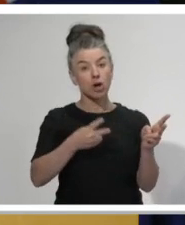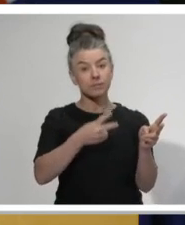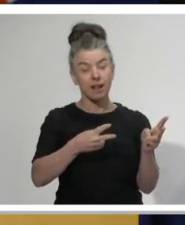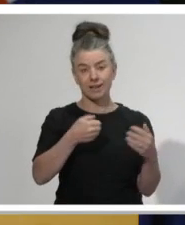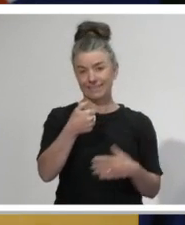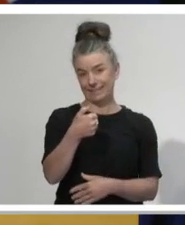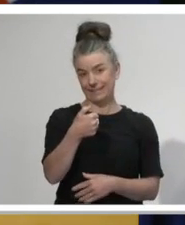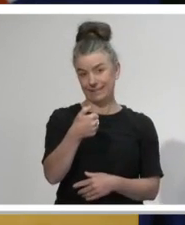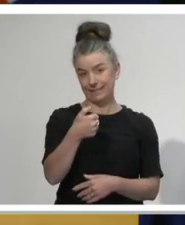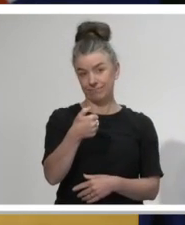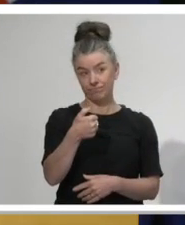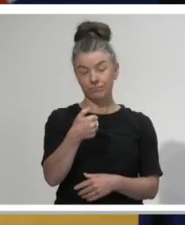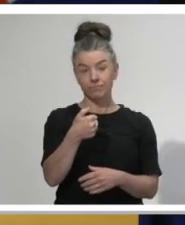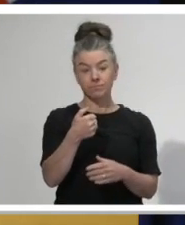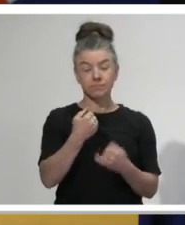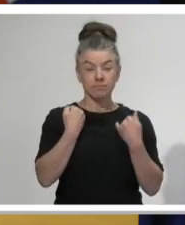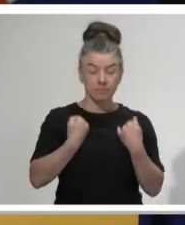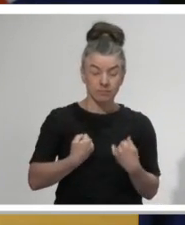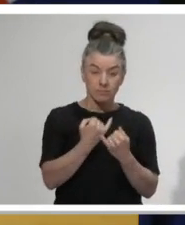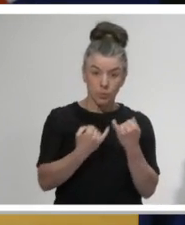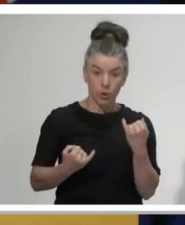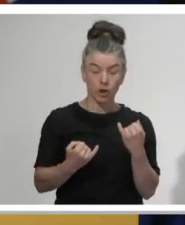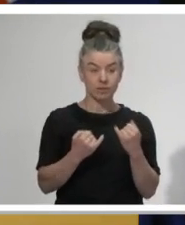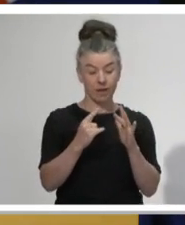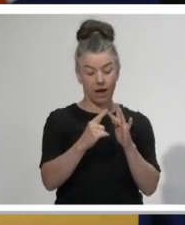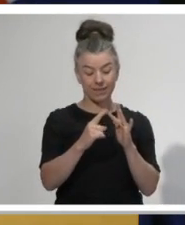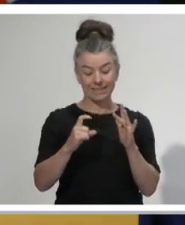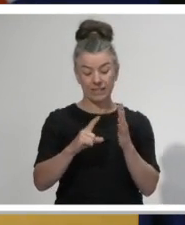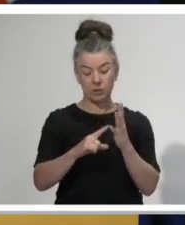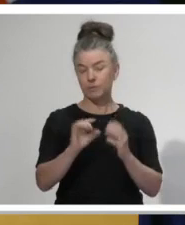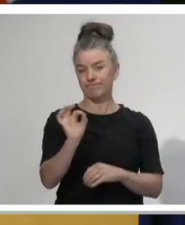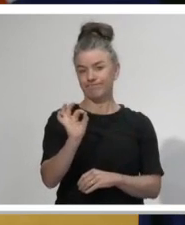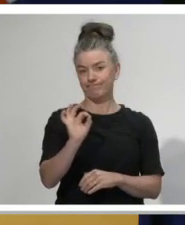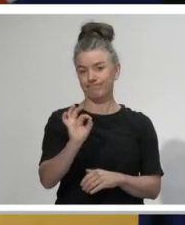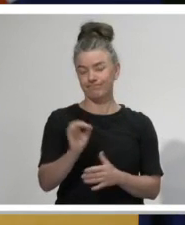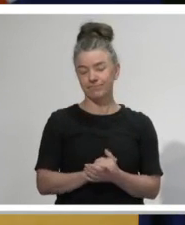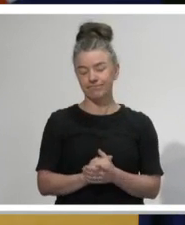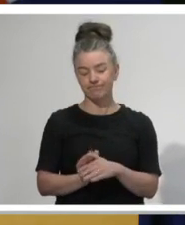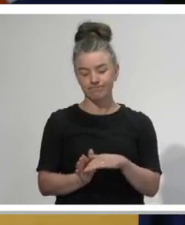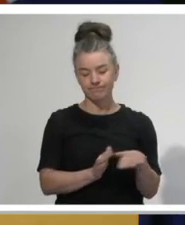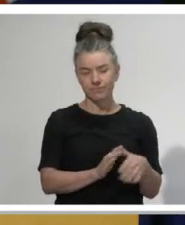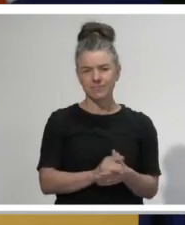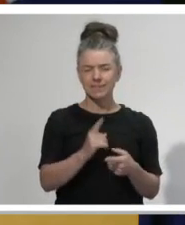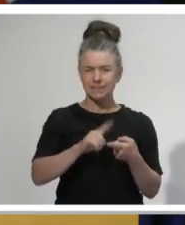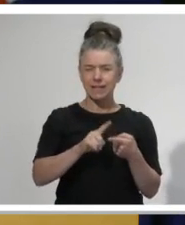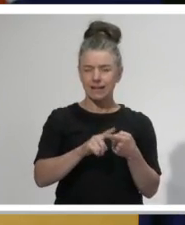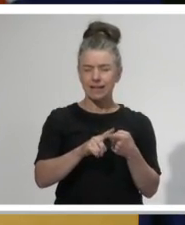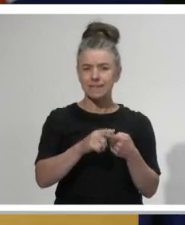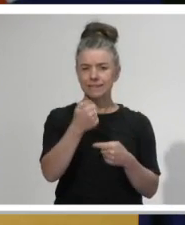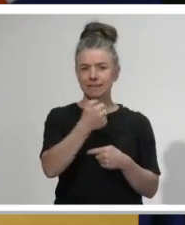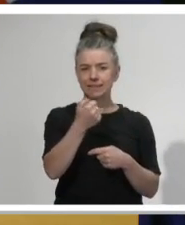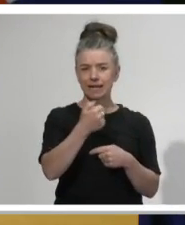of those 6 are in intensive care. There are still 16 significant clusters,